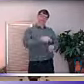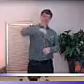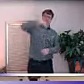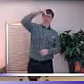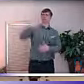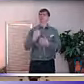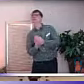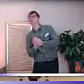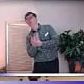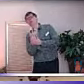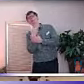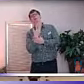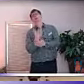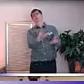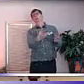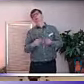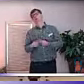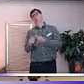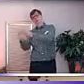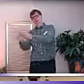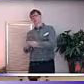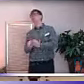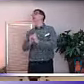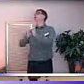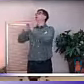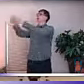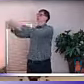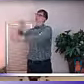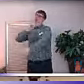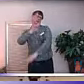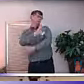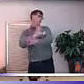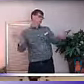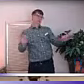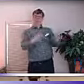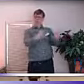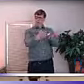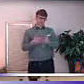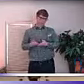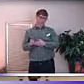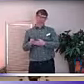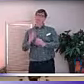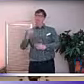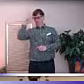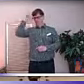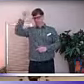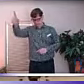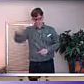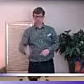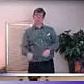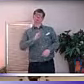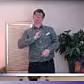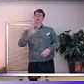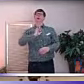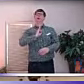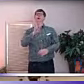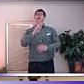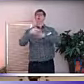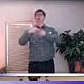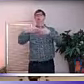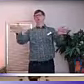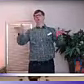growth, receiving in a way that we have never received before. And we are open, so